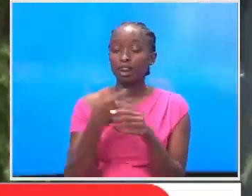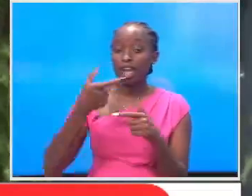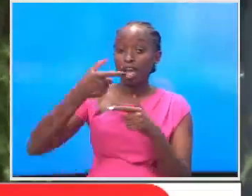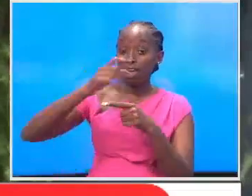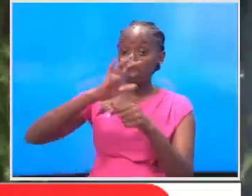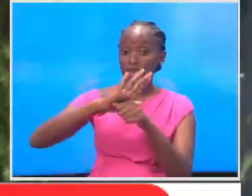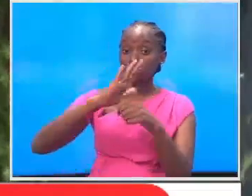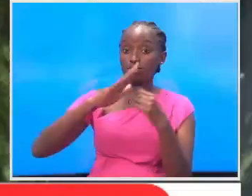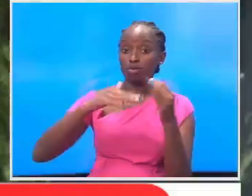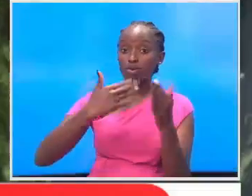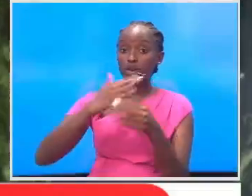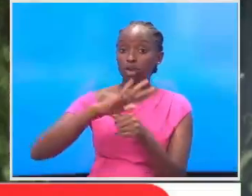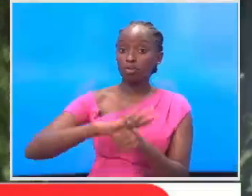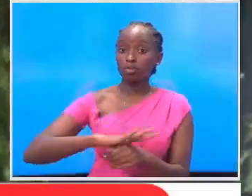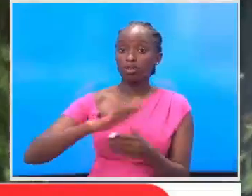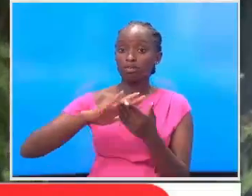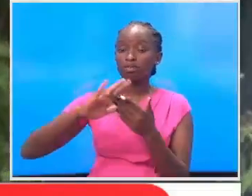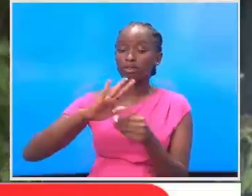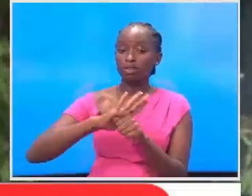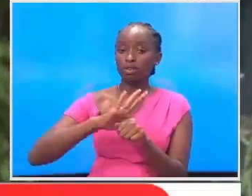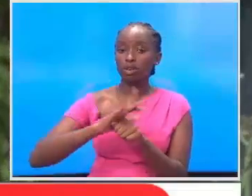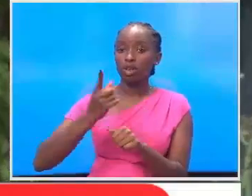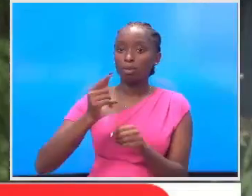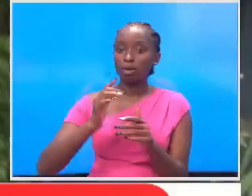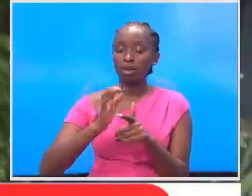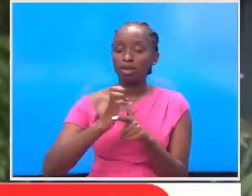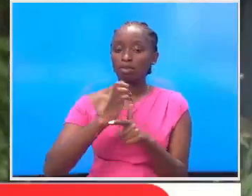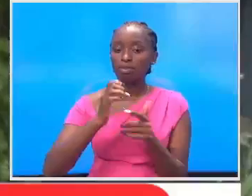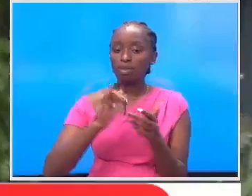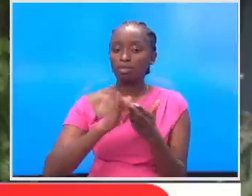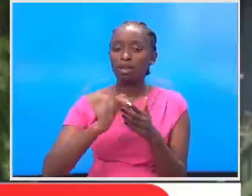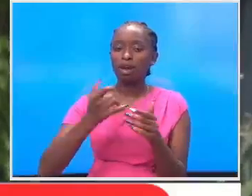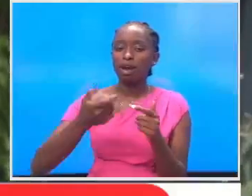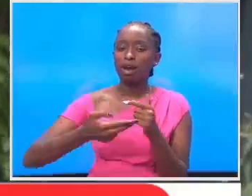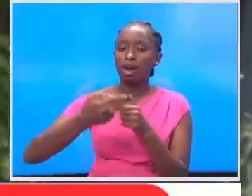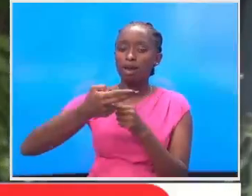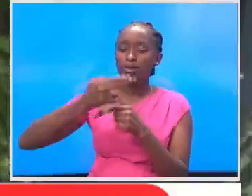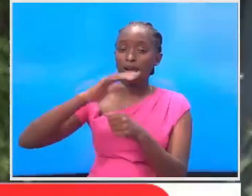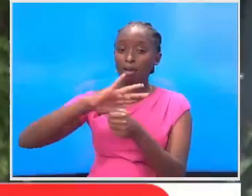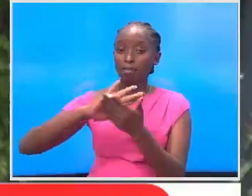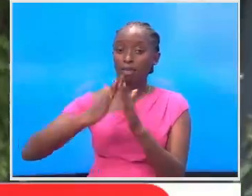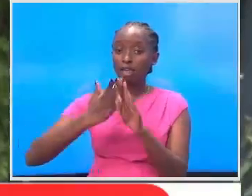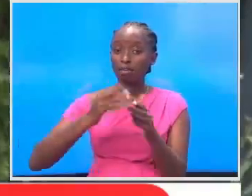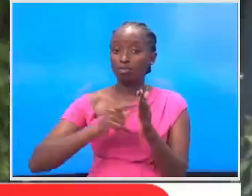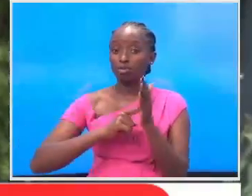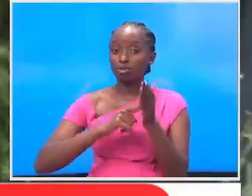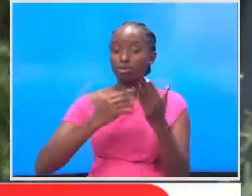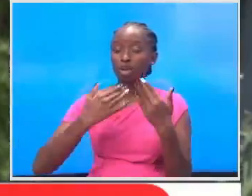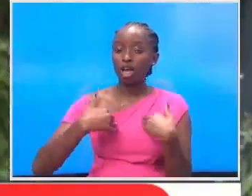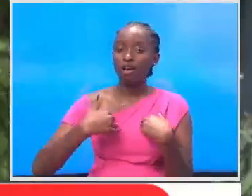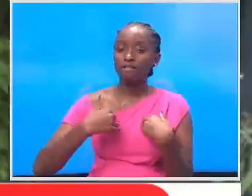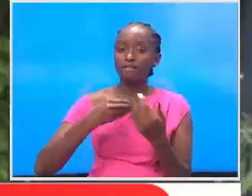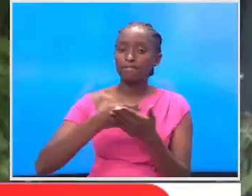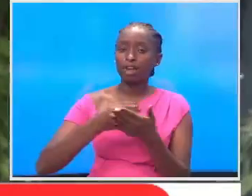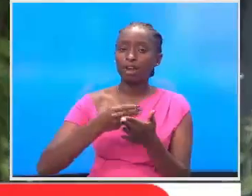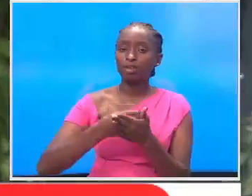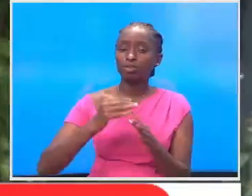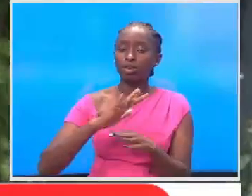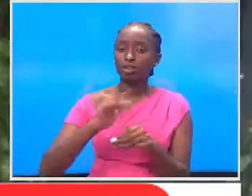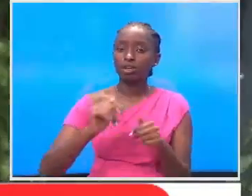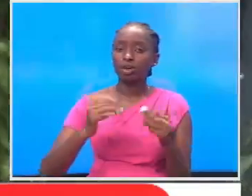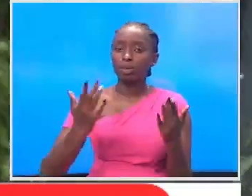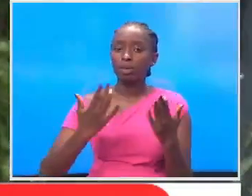pressures, a fast declining shilling, and even the rising rates of inflation are clearly showing in financial firms, where the rates